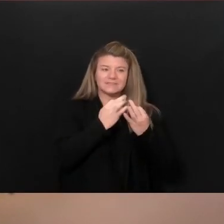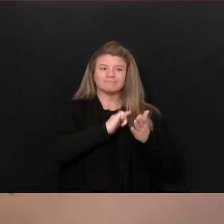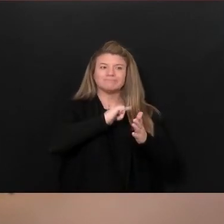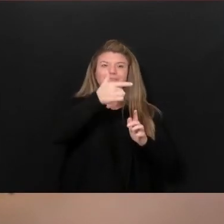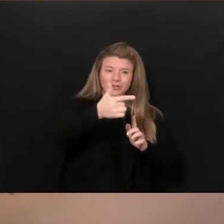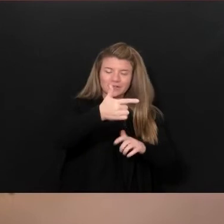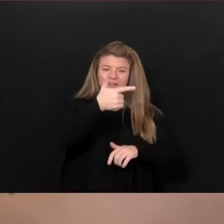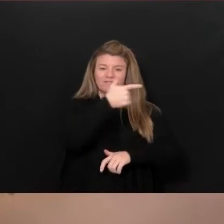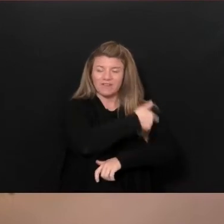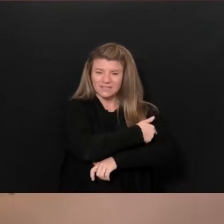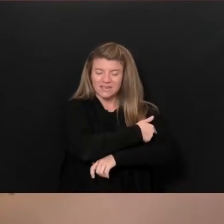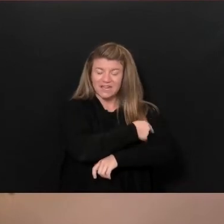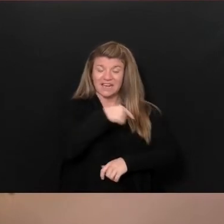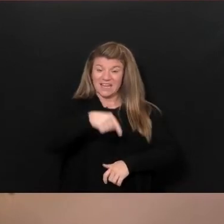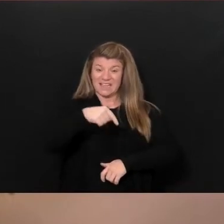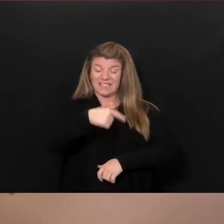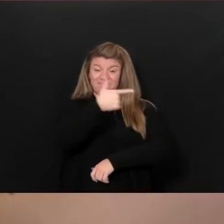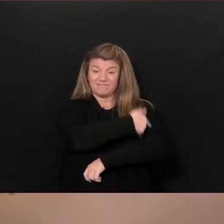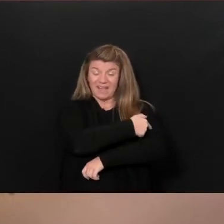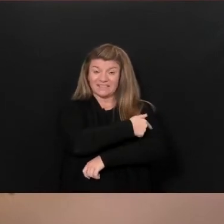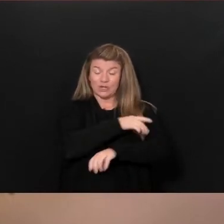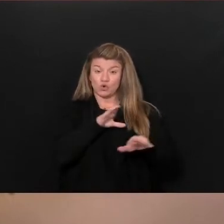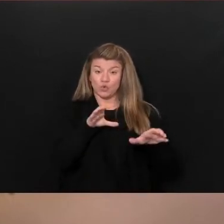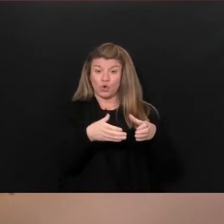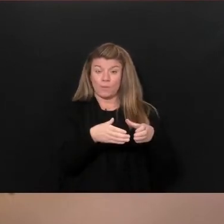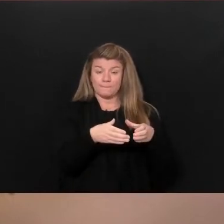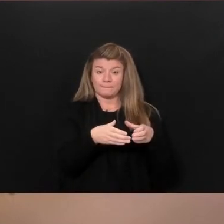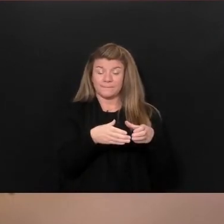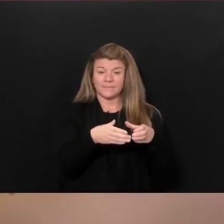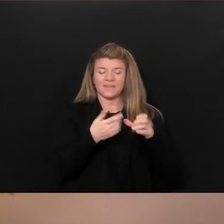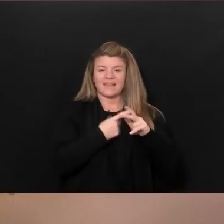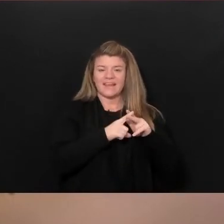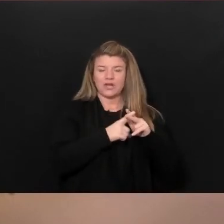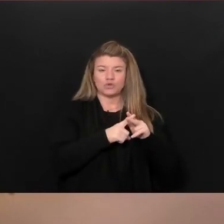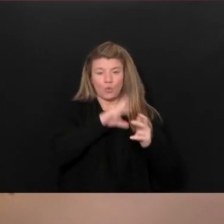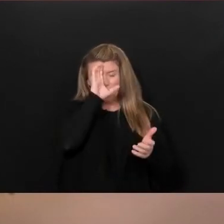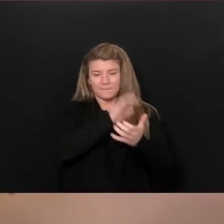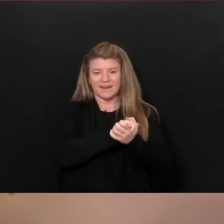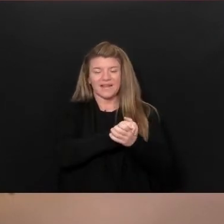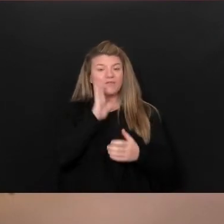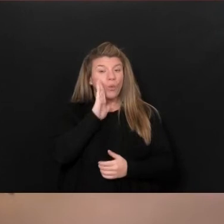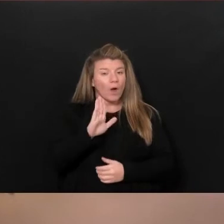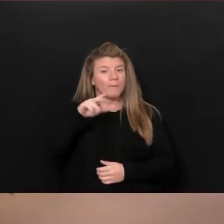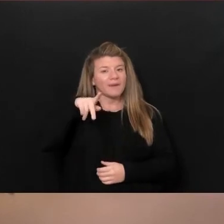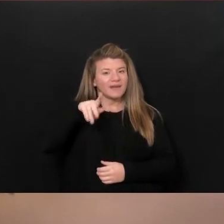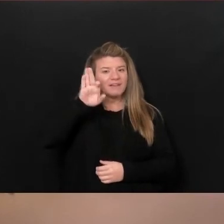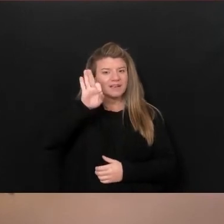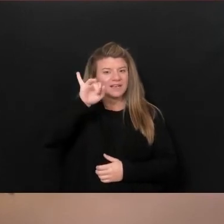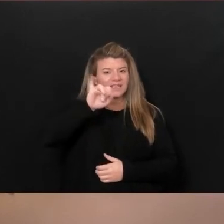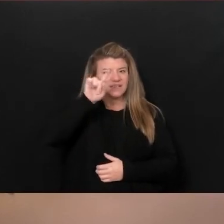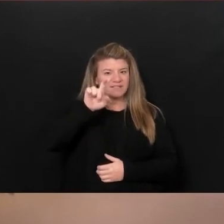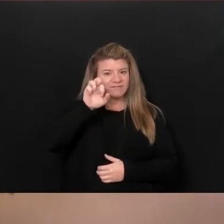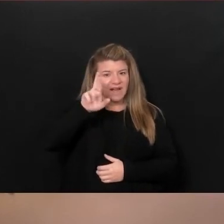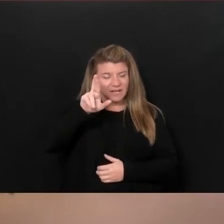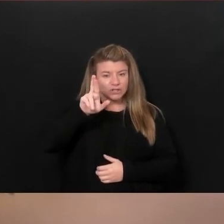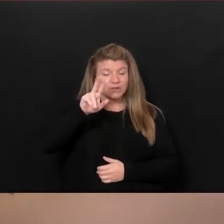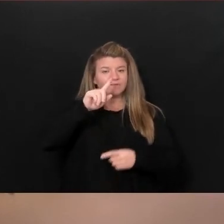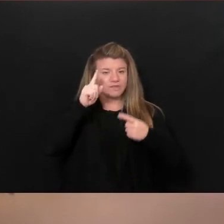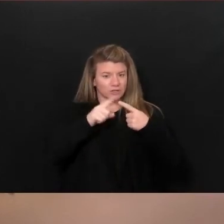and this vaccine group, the initial one we believe will be Pfizer vaccine, then the